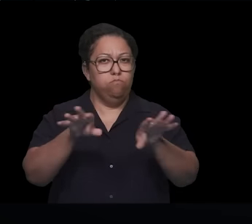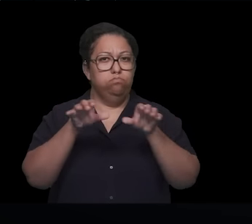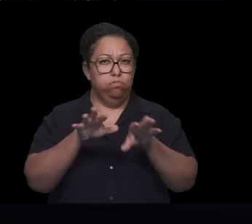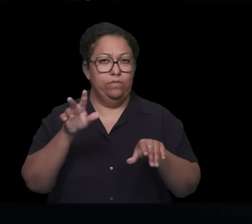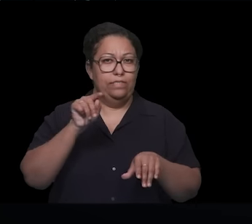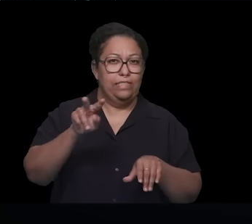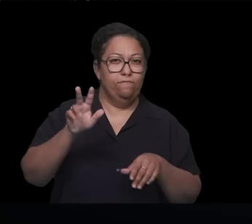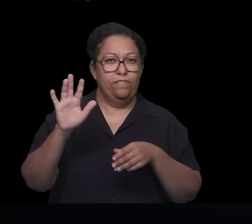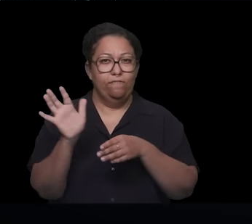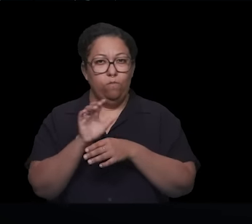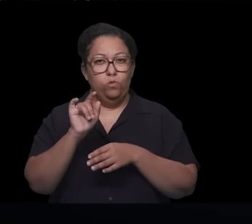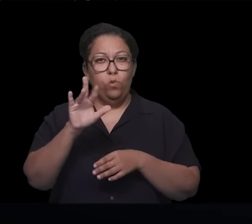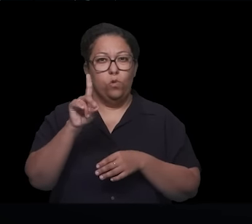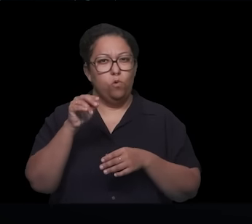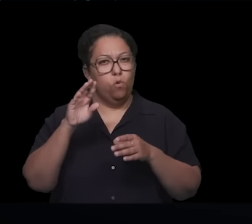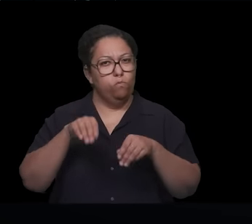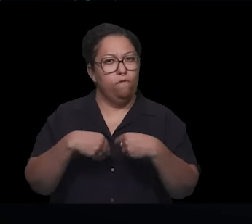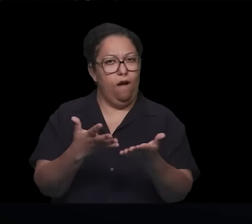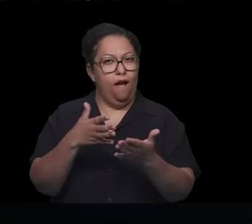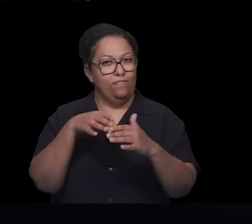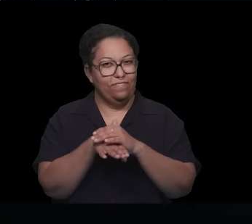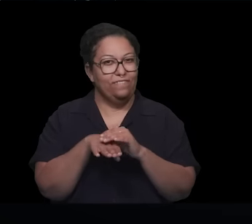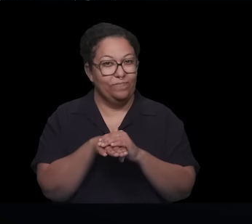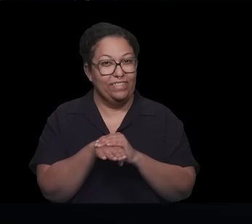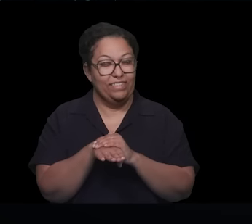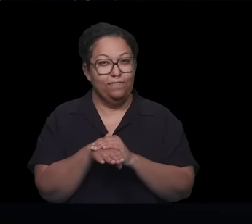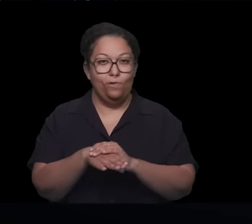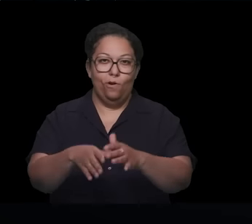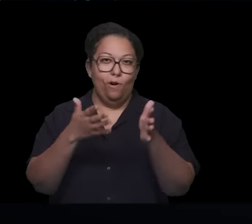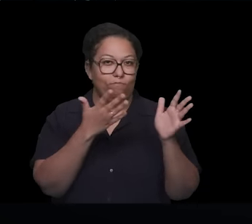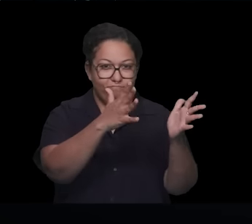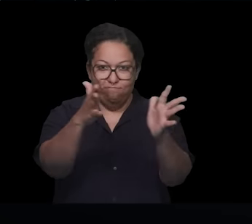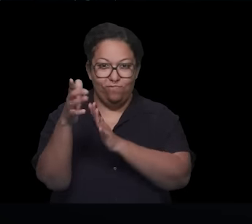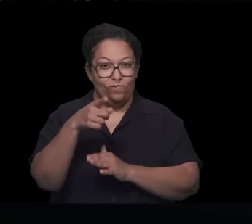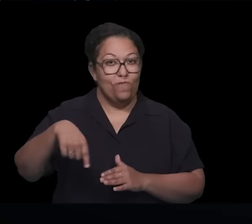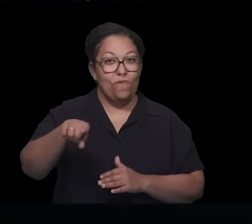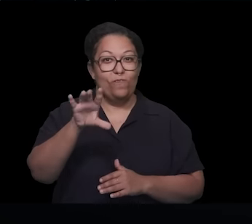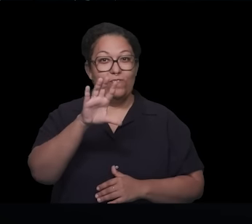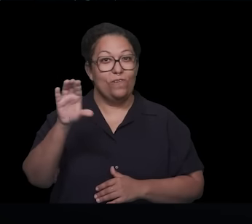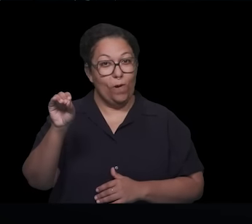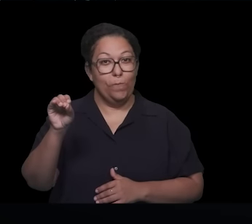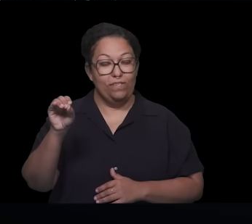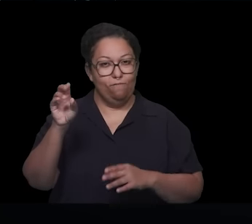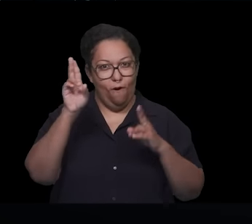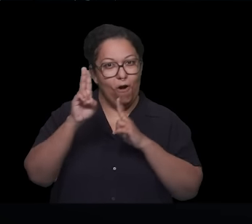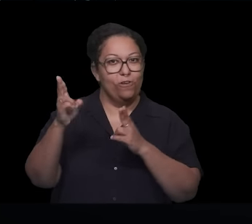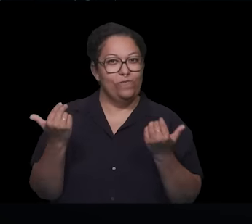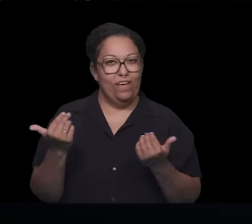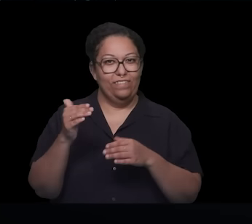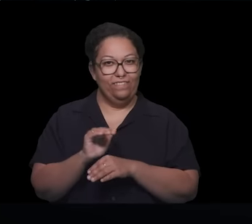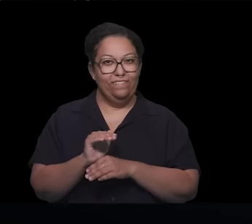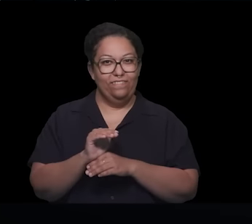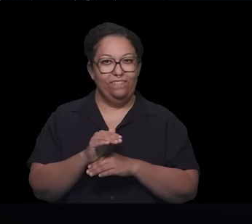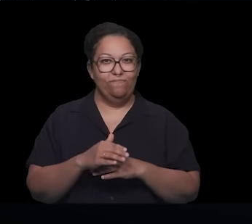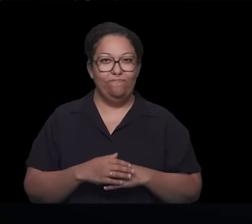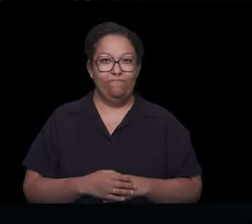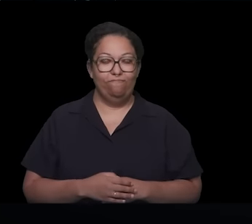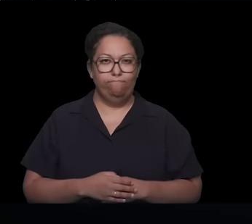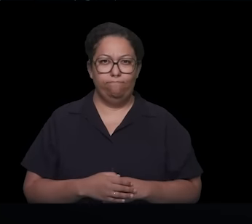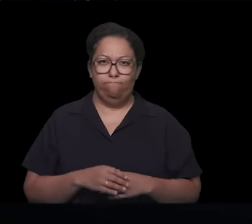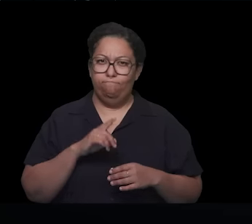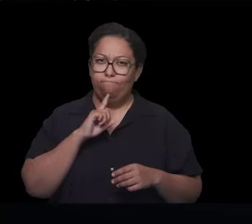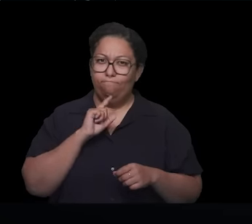the major broadcasters and film studios to accessibility. So bravo to all of the companies being honored